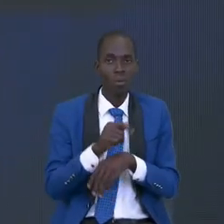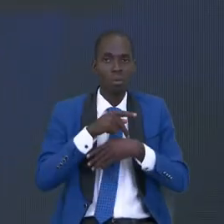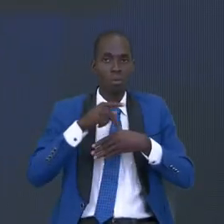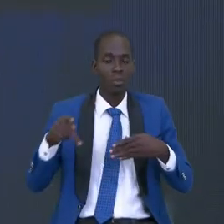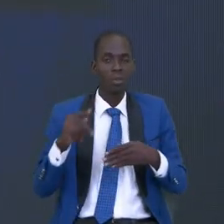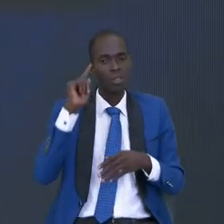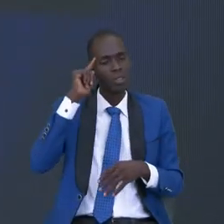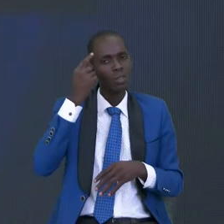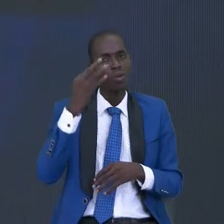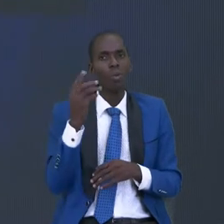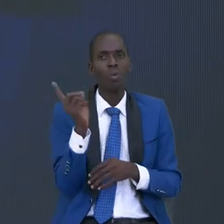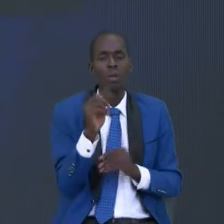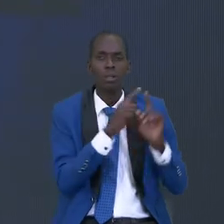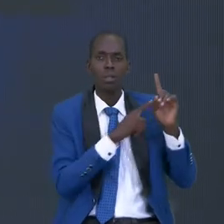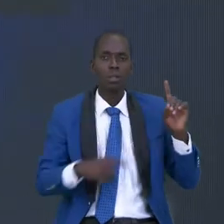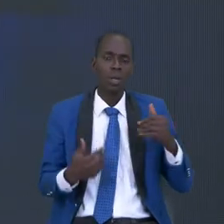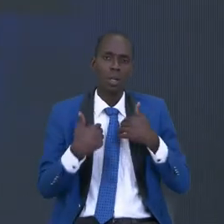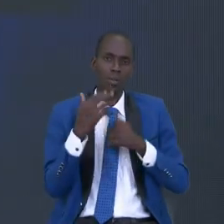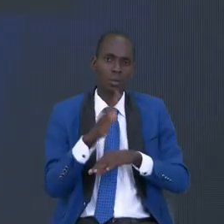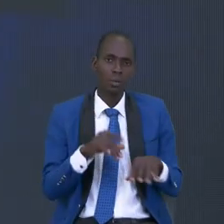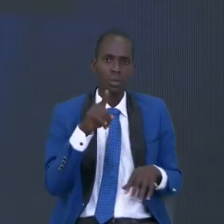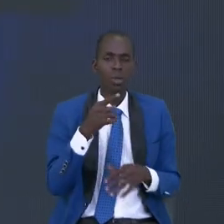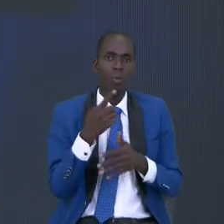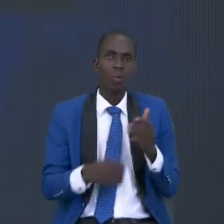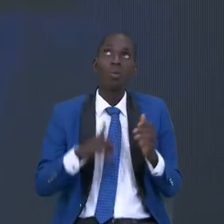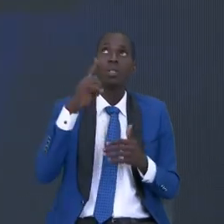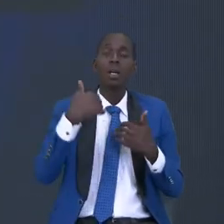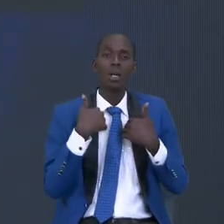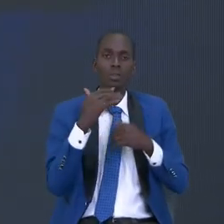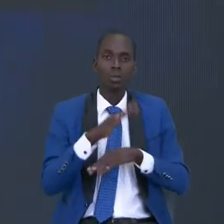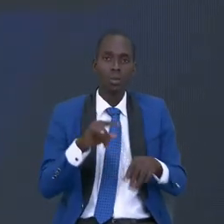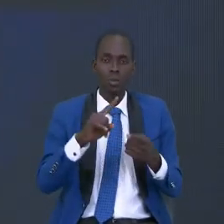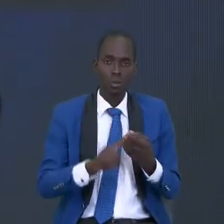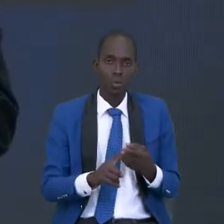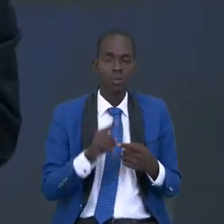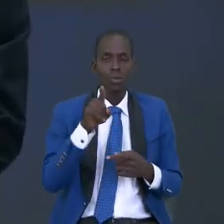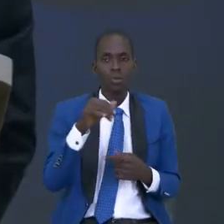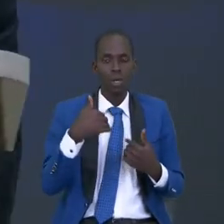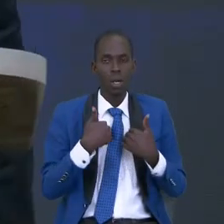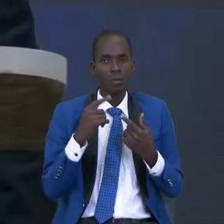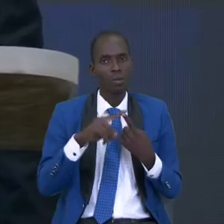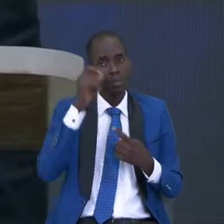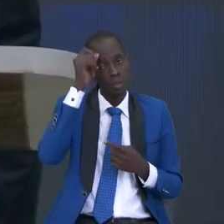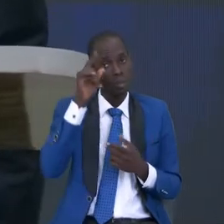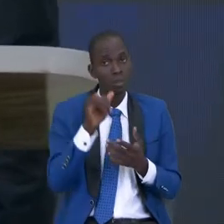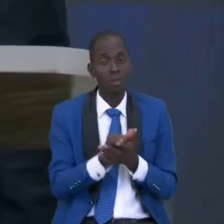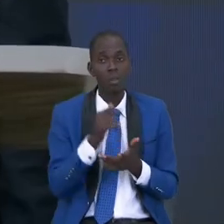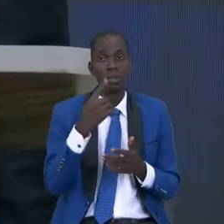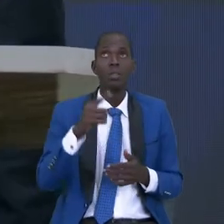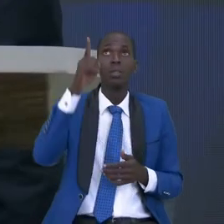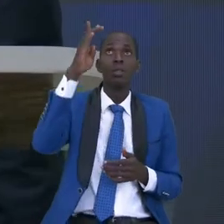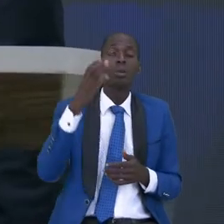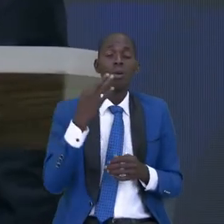the Lord has called you, and what he has called you to, you want to understand that the God of